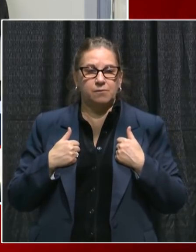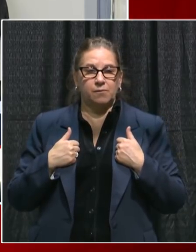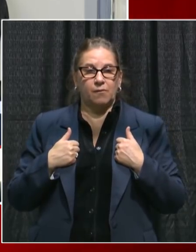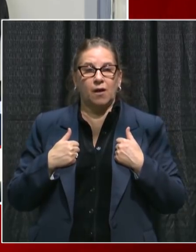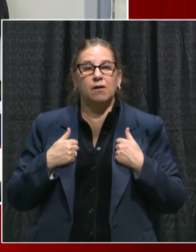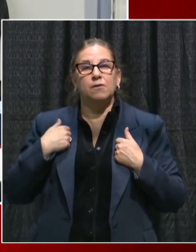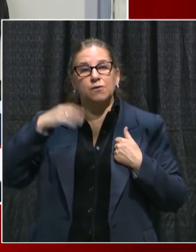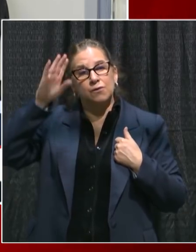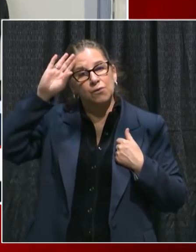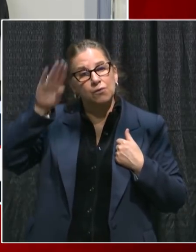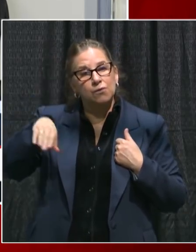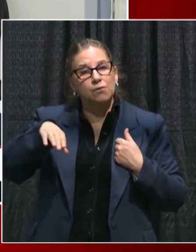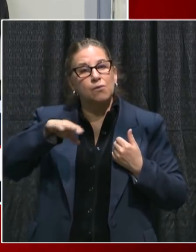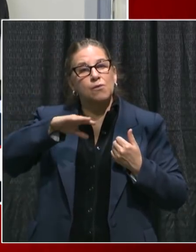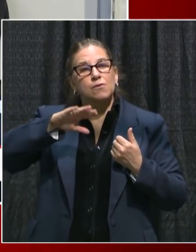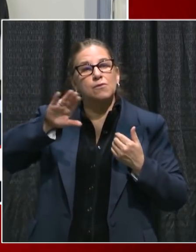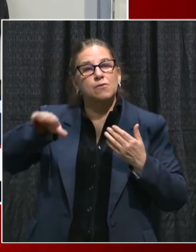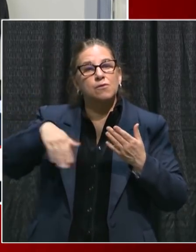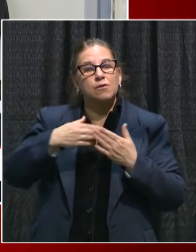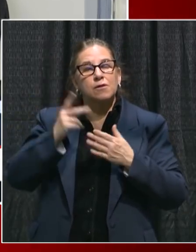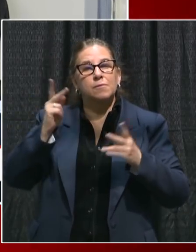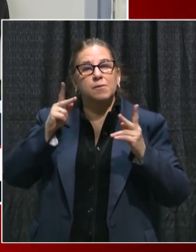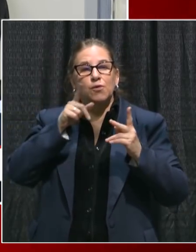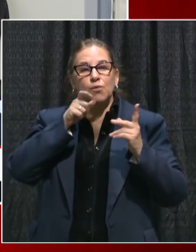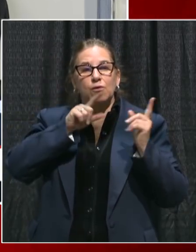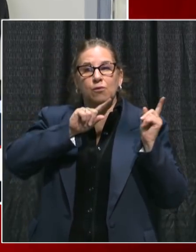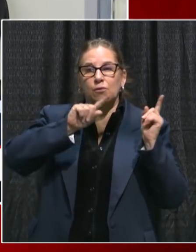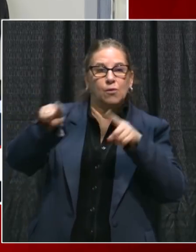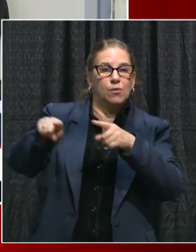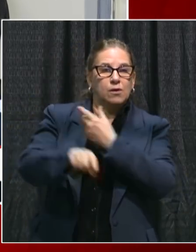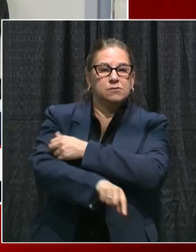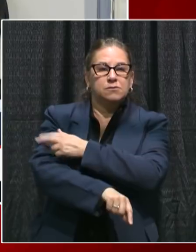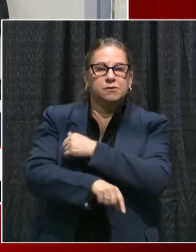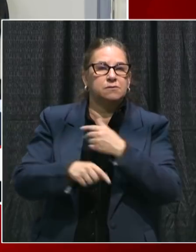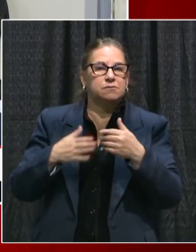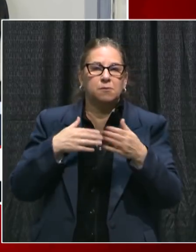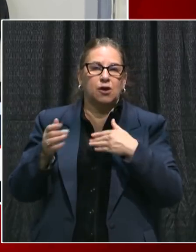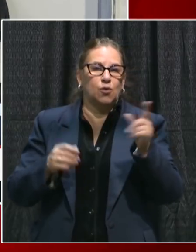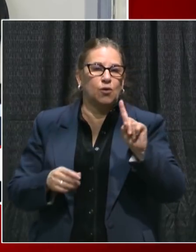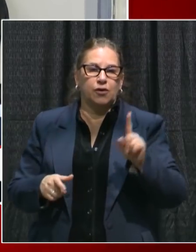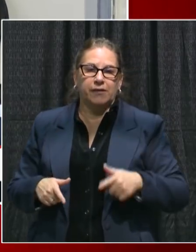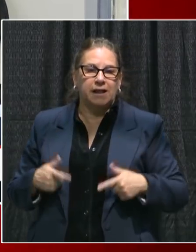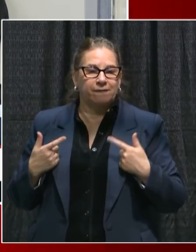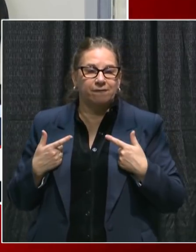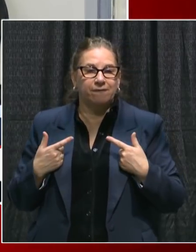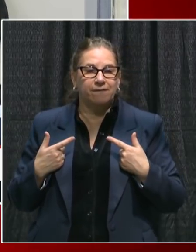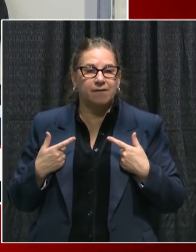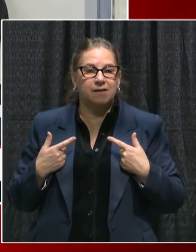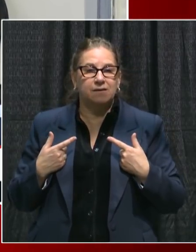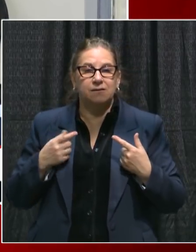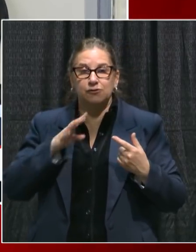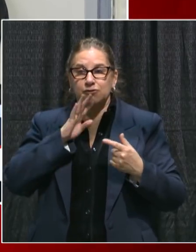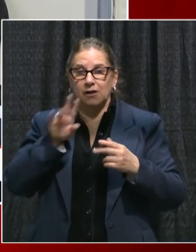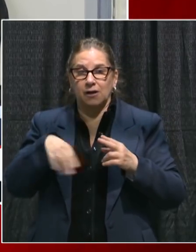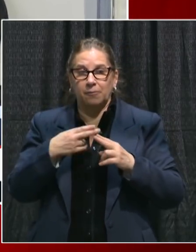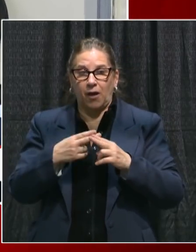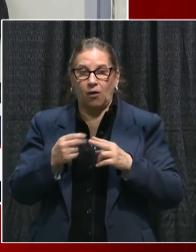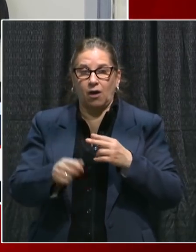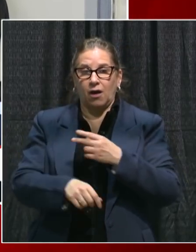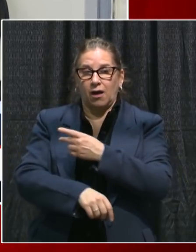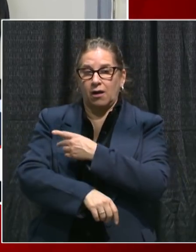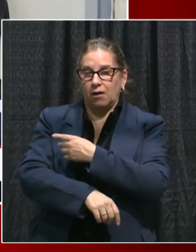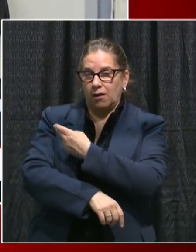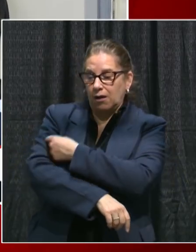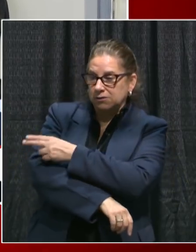hospitals in the district, regardless of residency. So when we're talking about a hospital's capacity to admit patients who